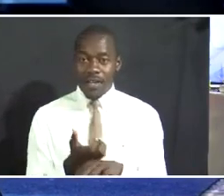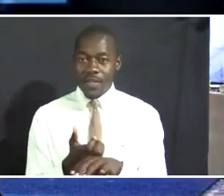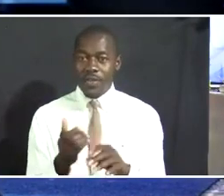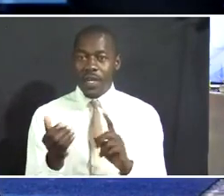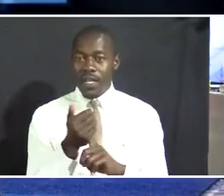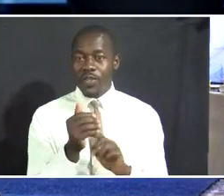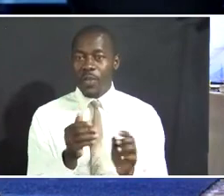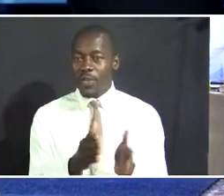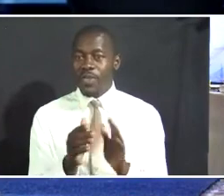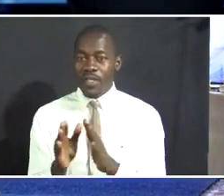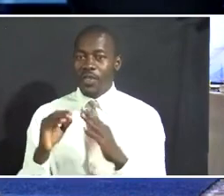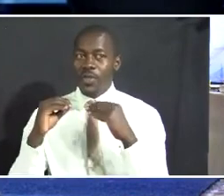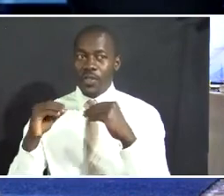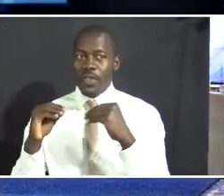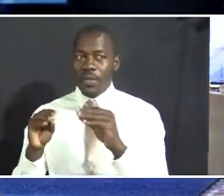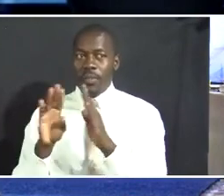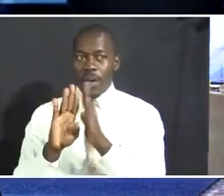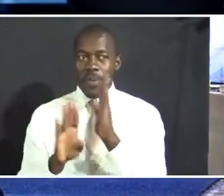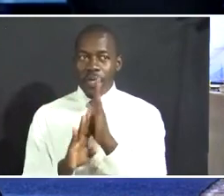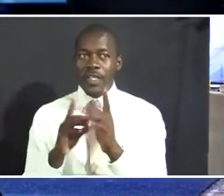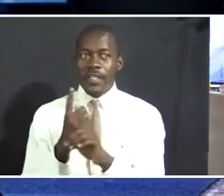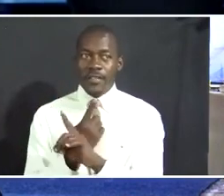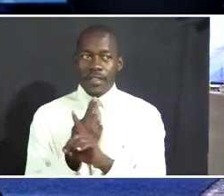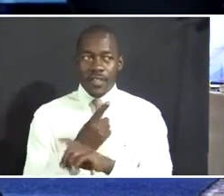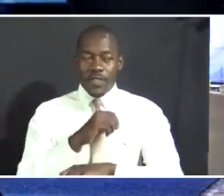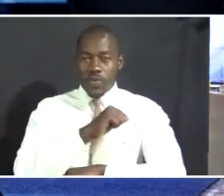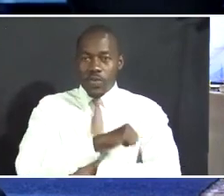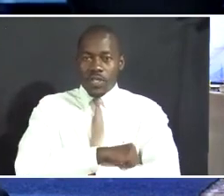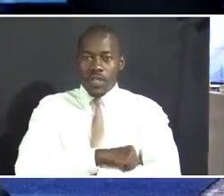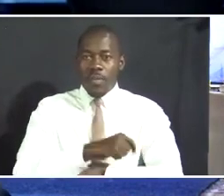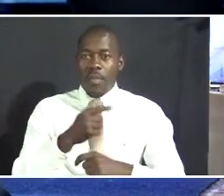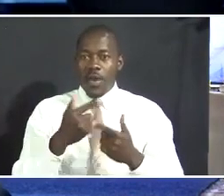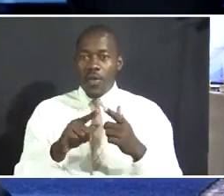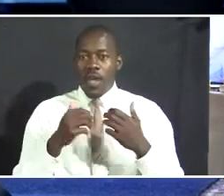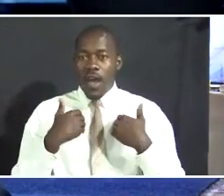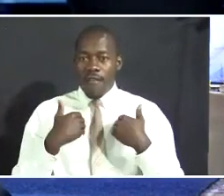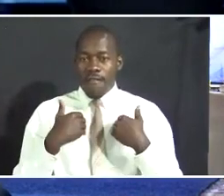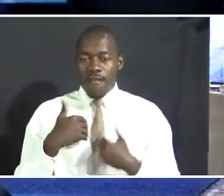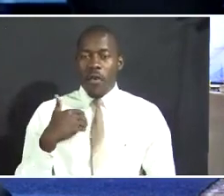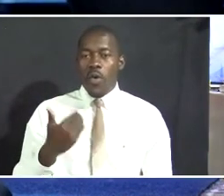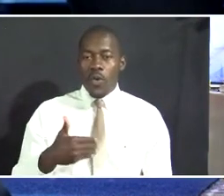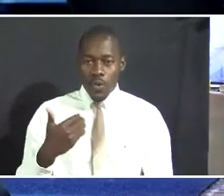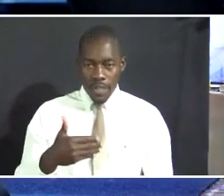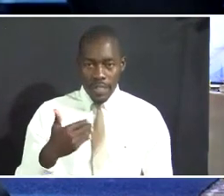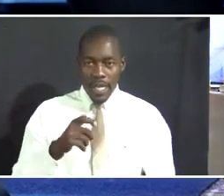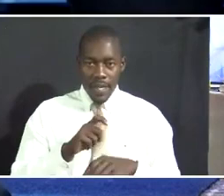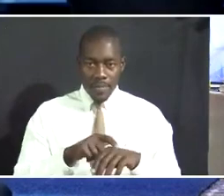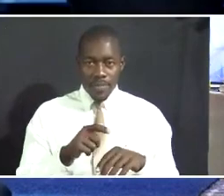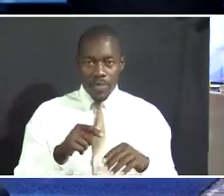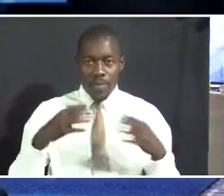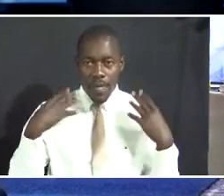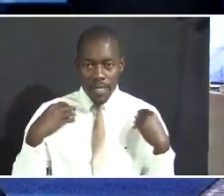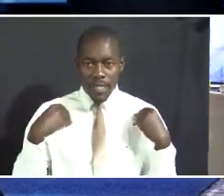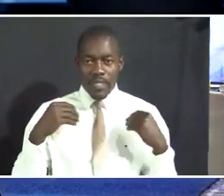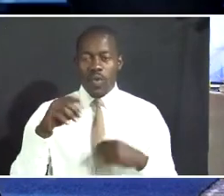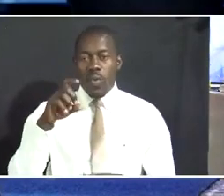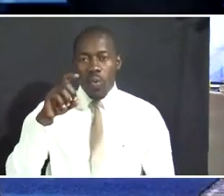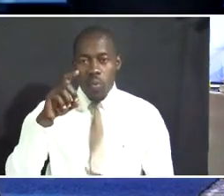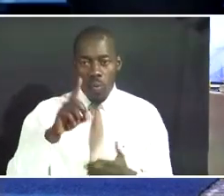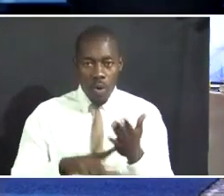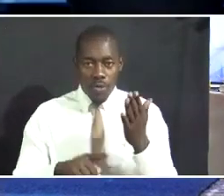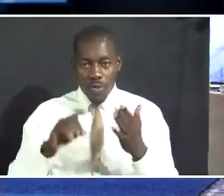to practice what we believe in our schools. Now, that gives us an opportunity as